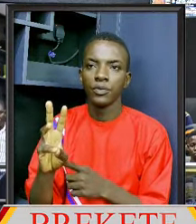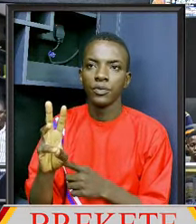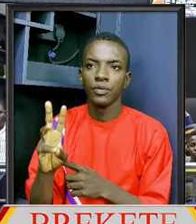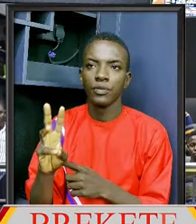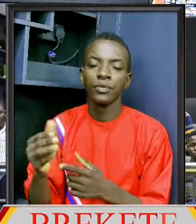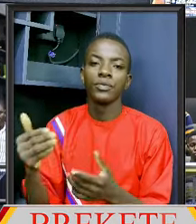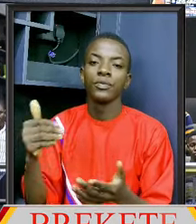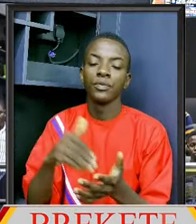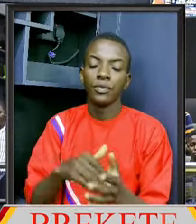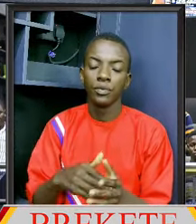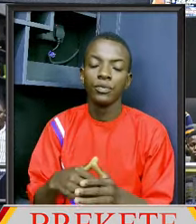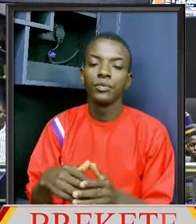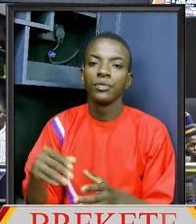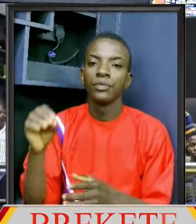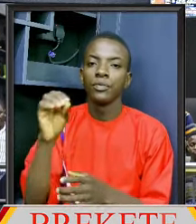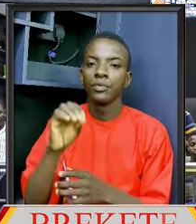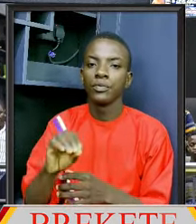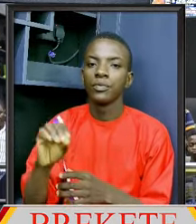Make it again.